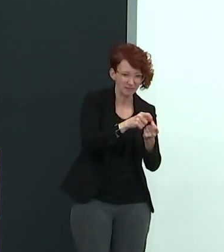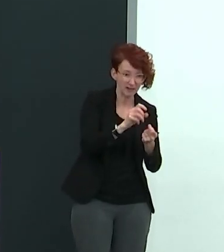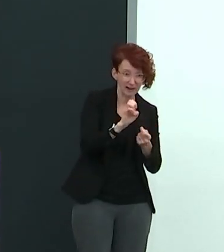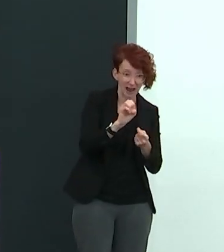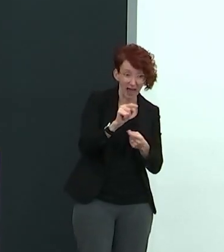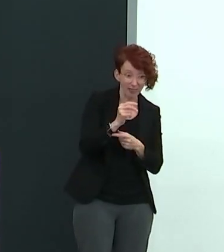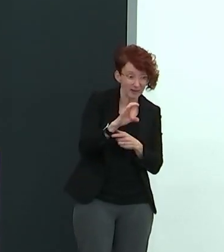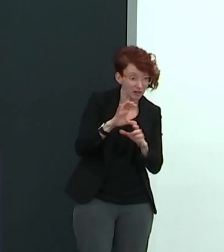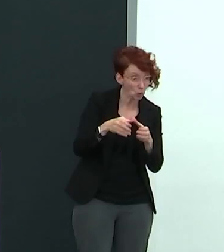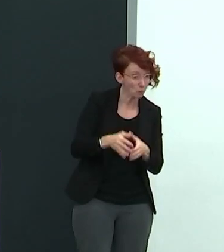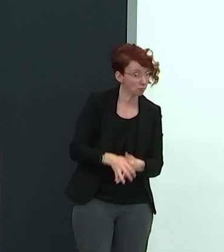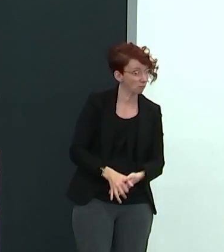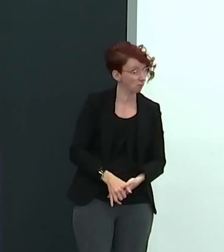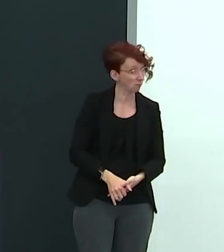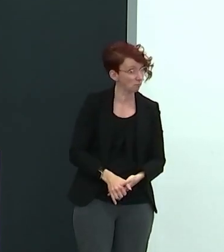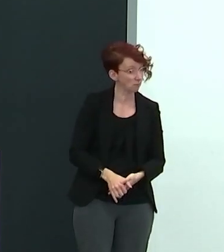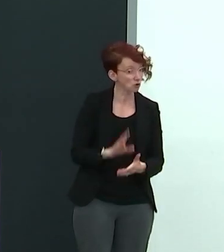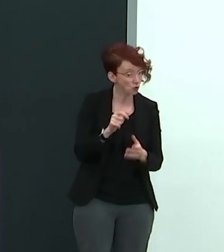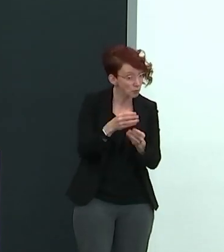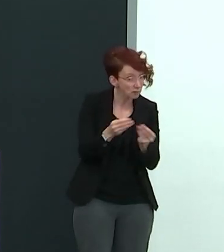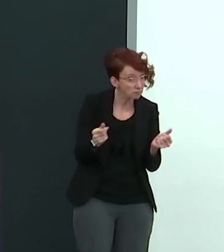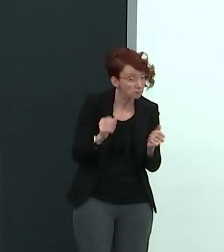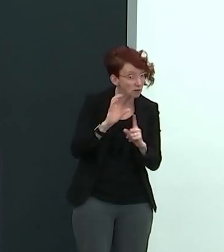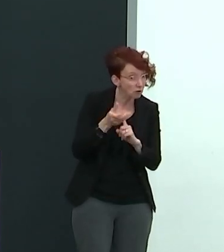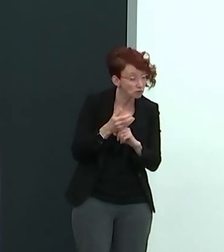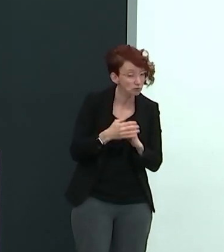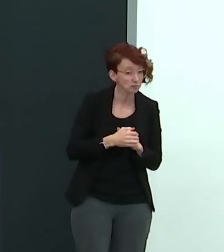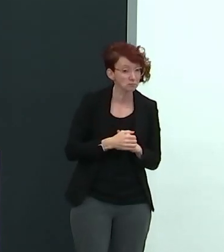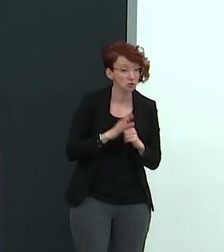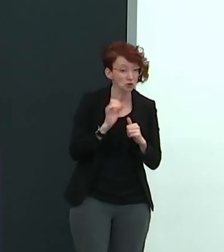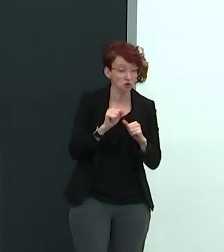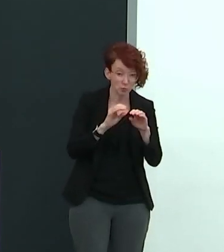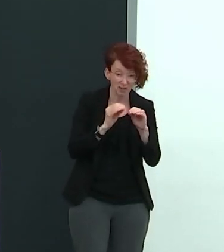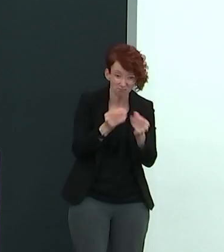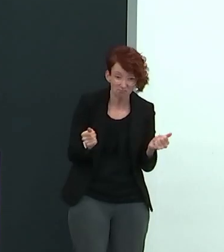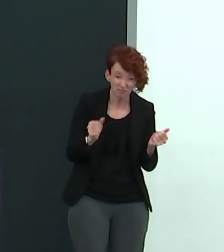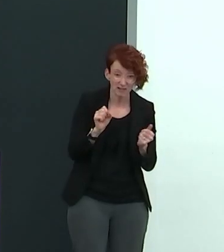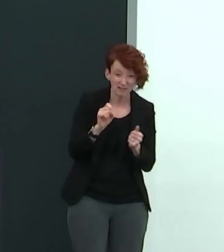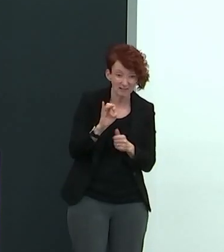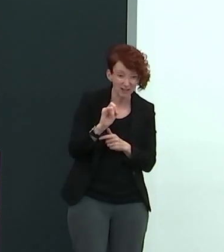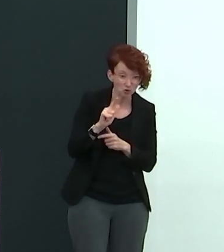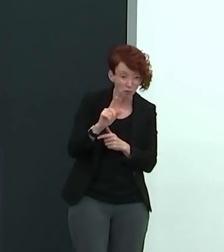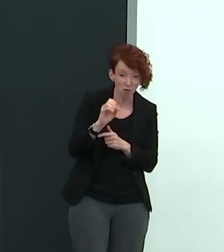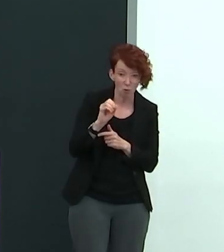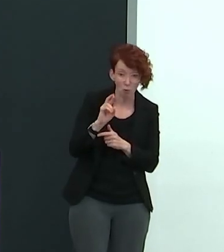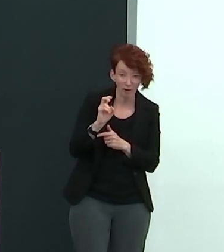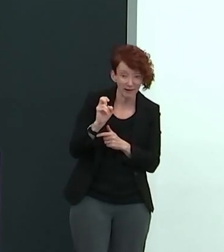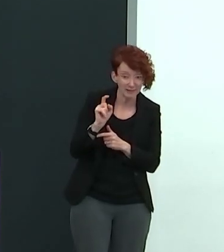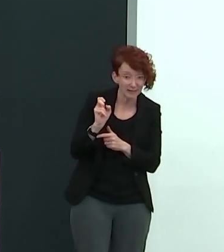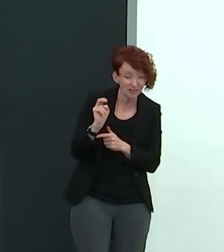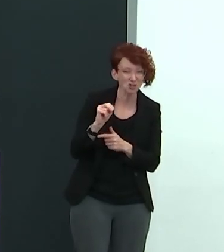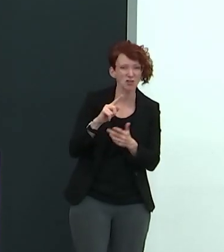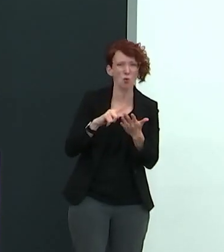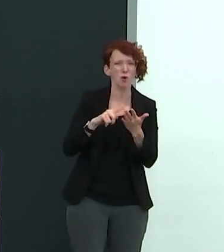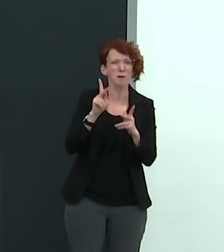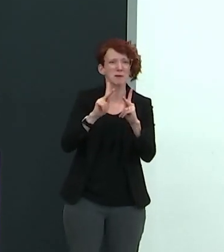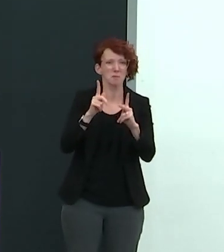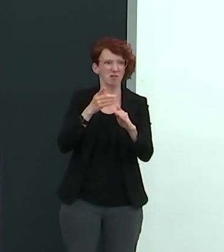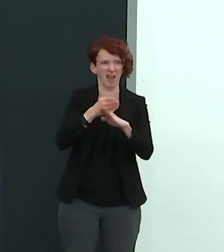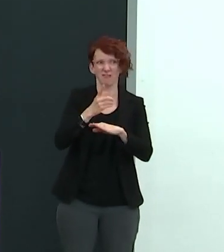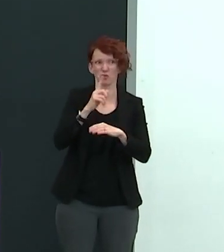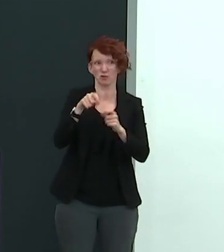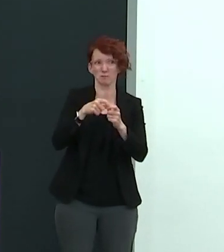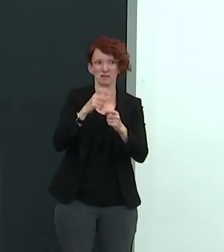or culture, a sexual orientation, people of a certain age? When asked those questions,